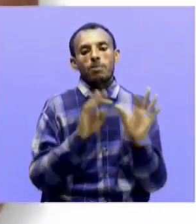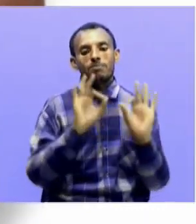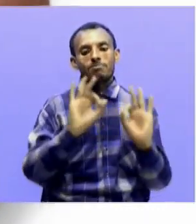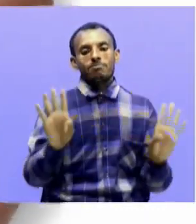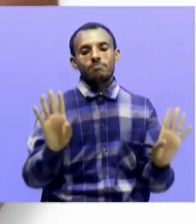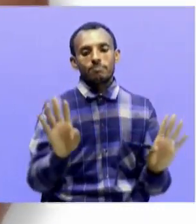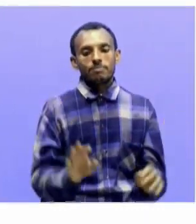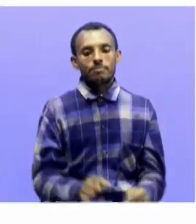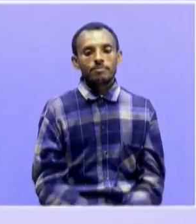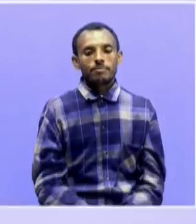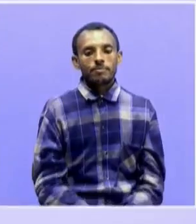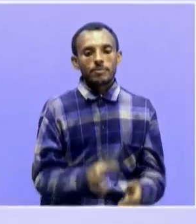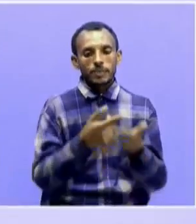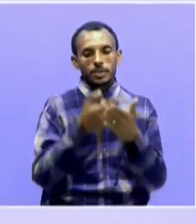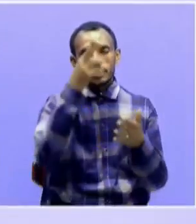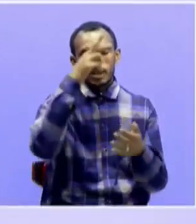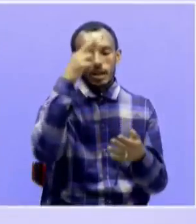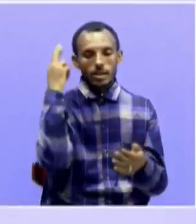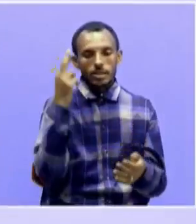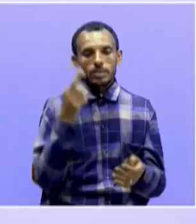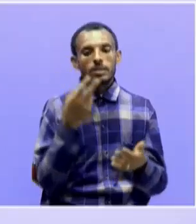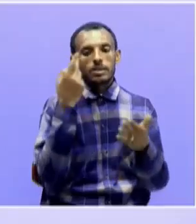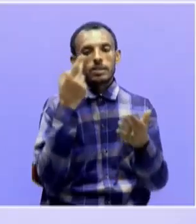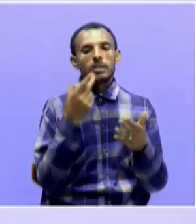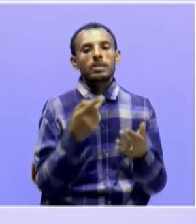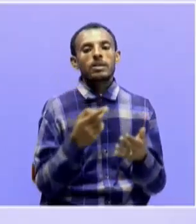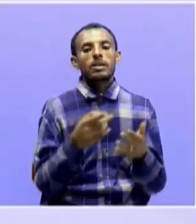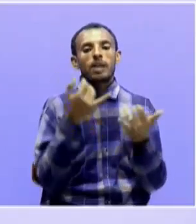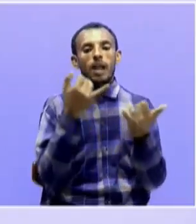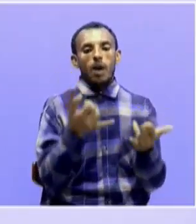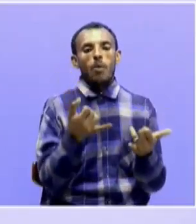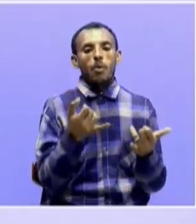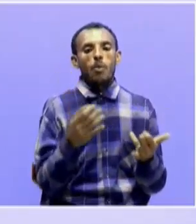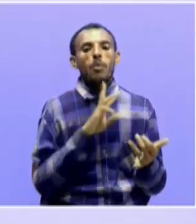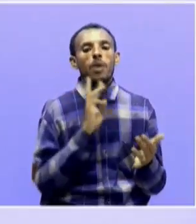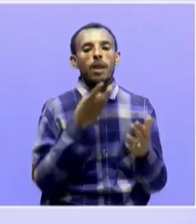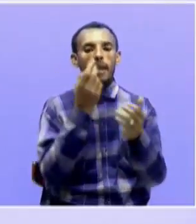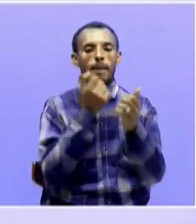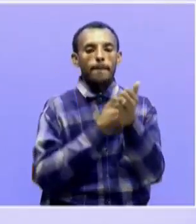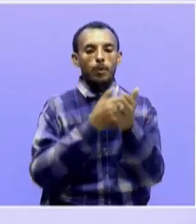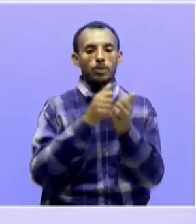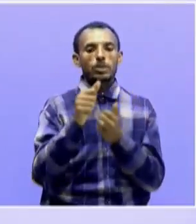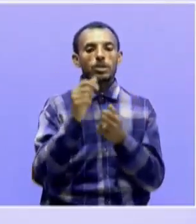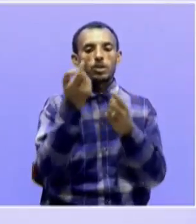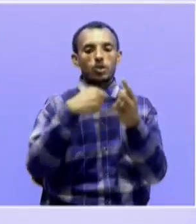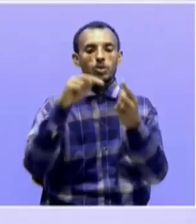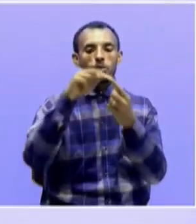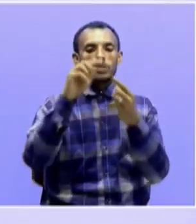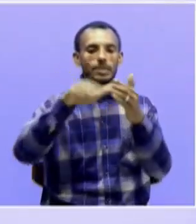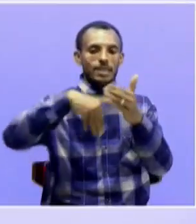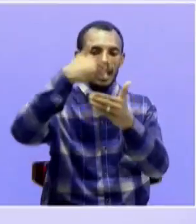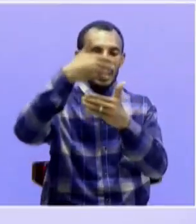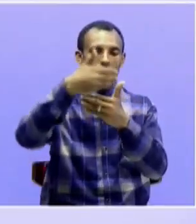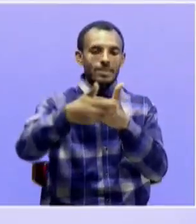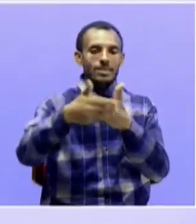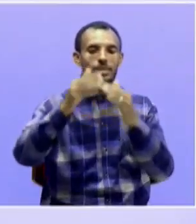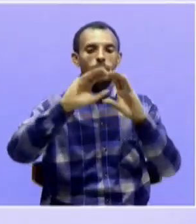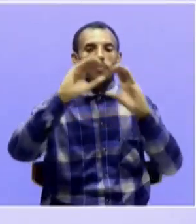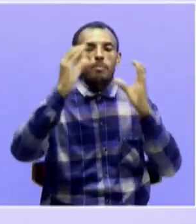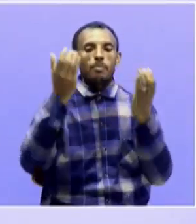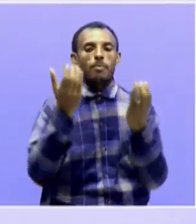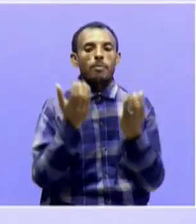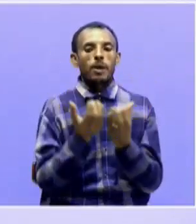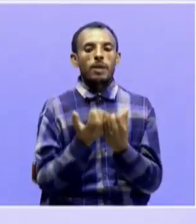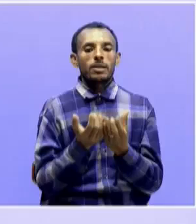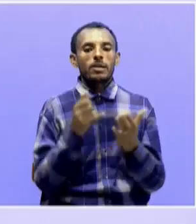Has no mode in this case. So this is it. Now we'll proceed to the next part. The next part